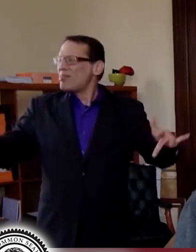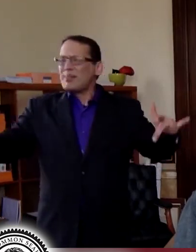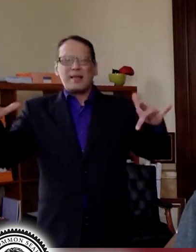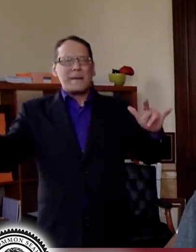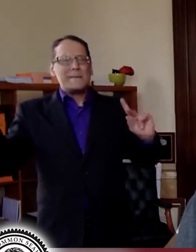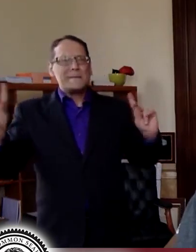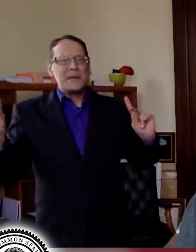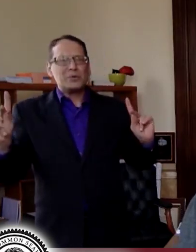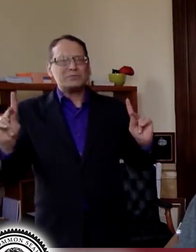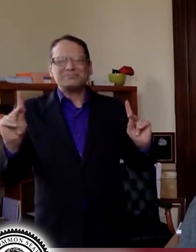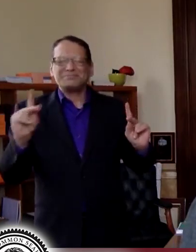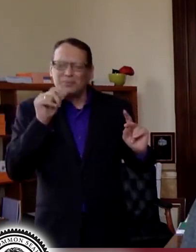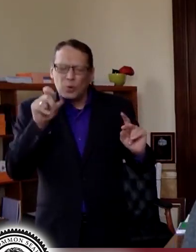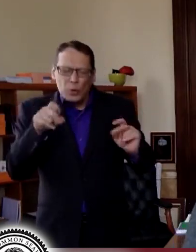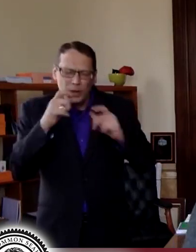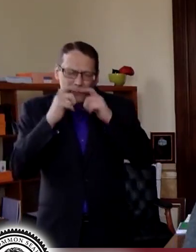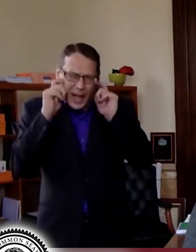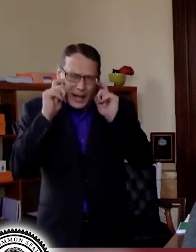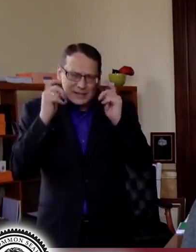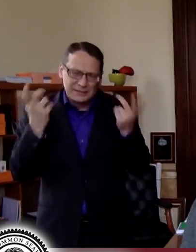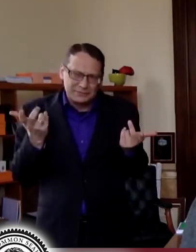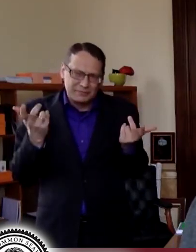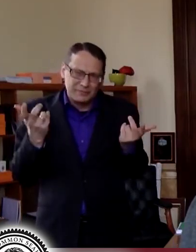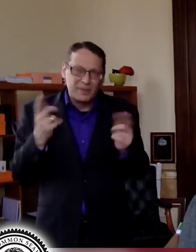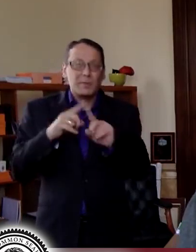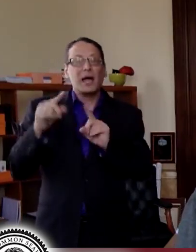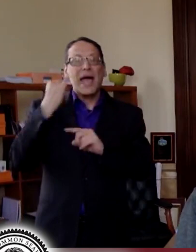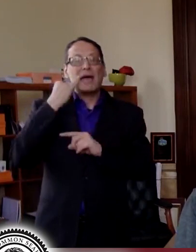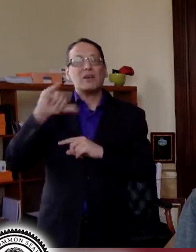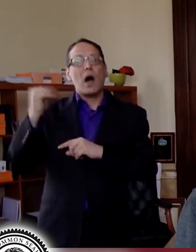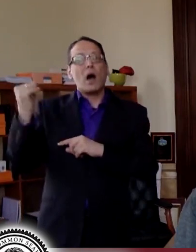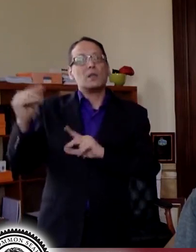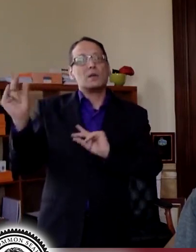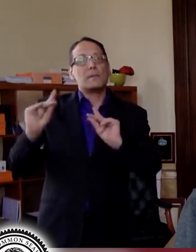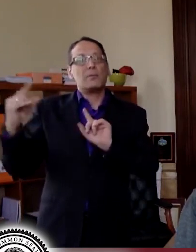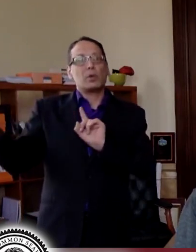mask. But when there's anyone else around,